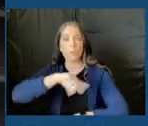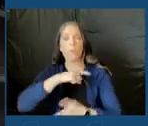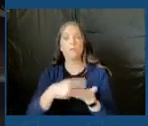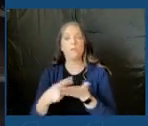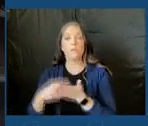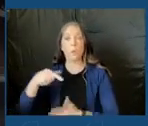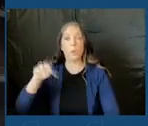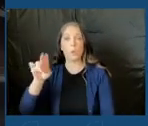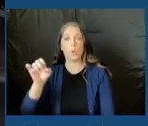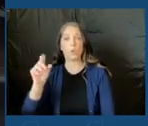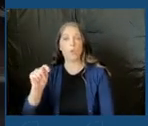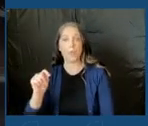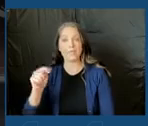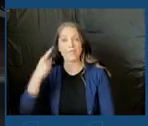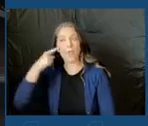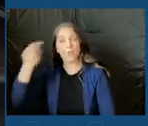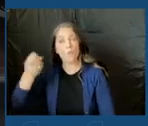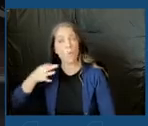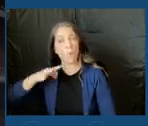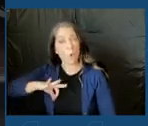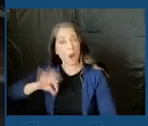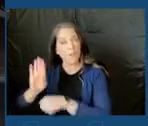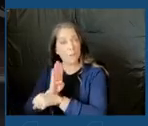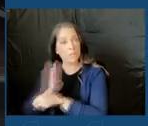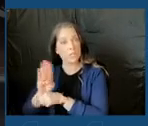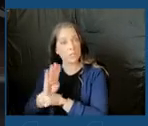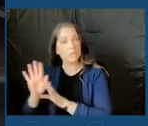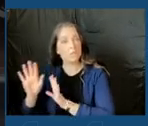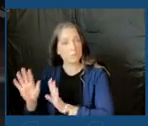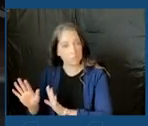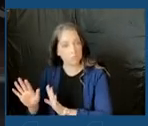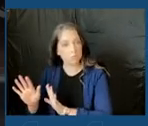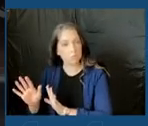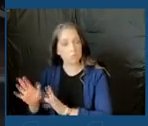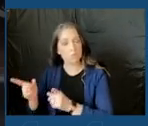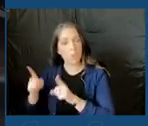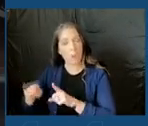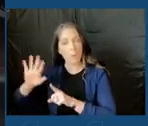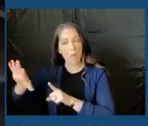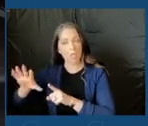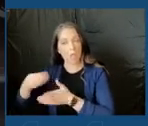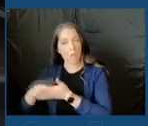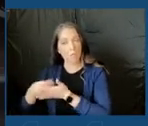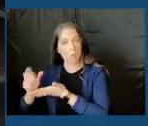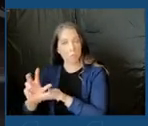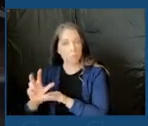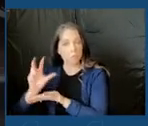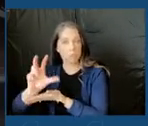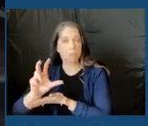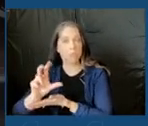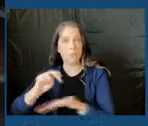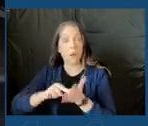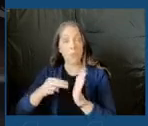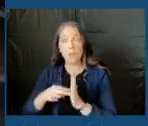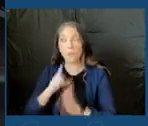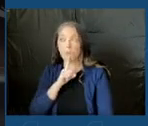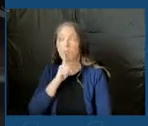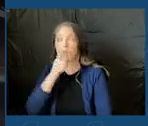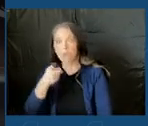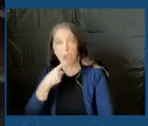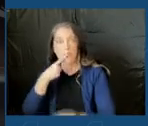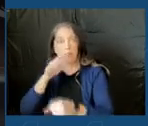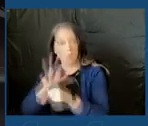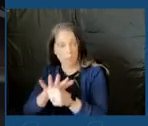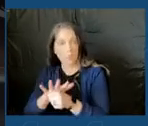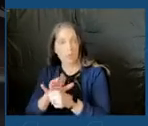a for-profit business. So when they put their money where their mouth is, that means it's a real commitment, and we are grateful